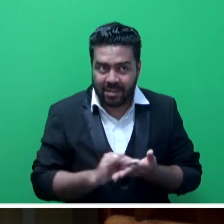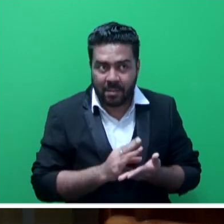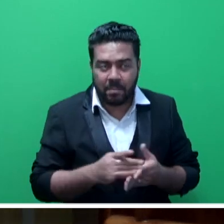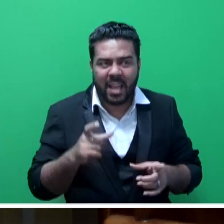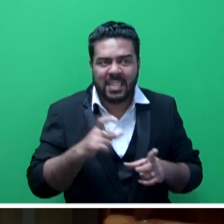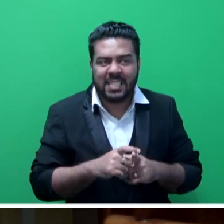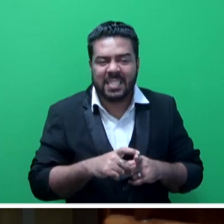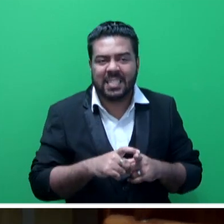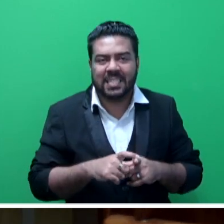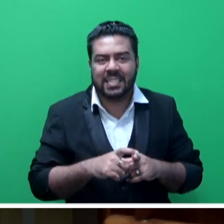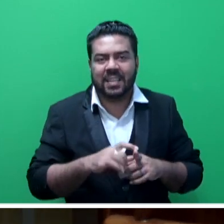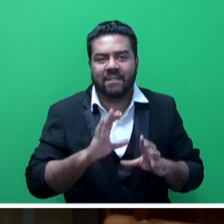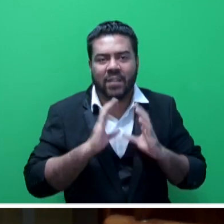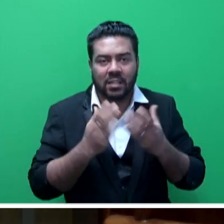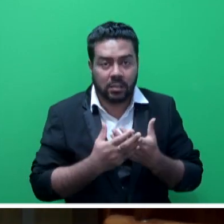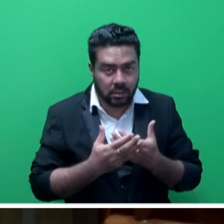DFED. And